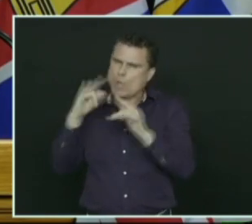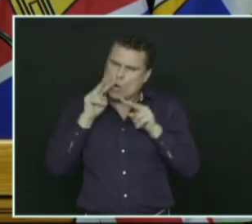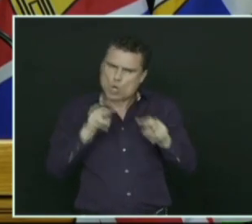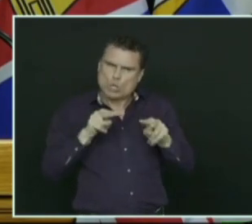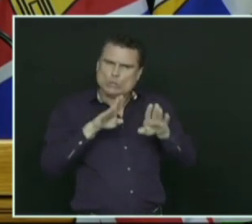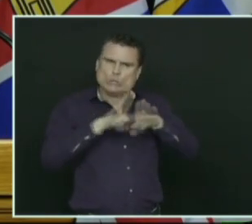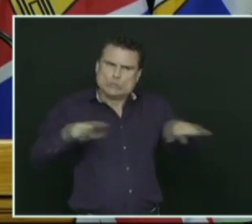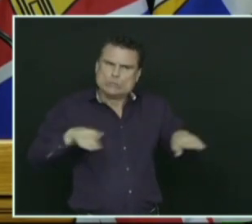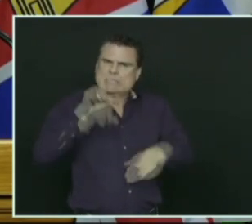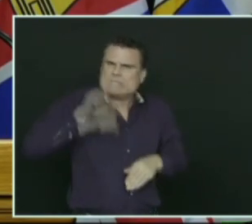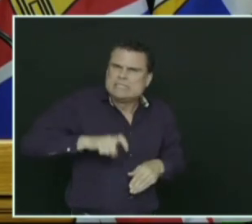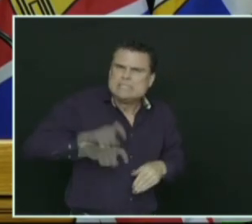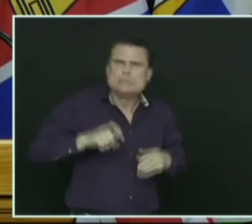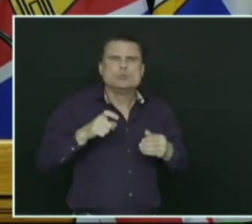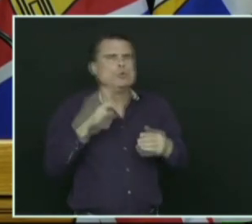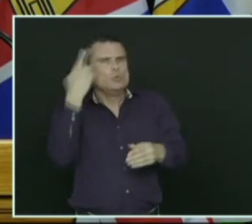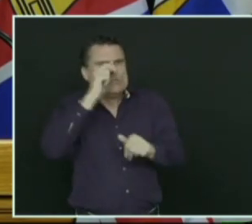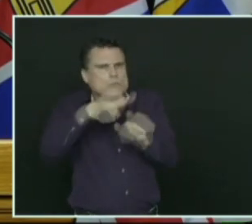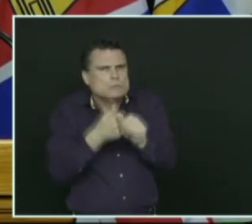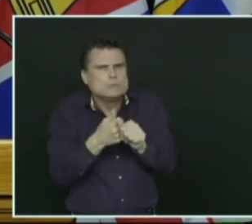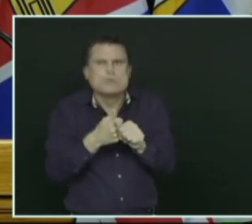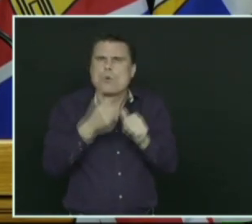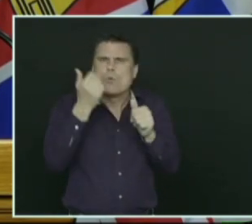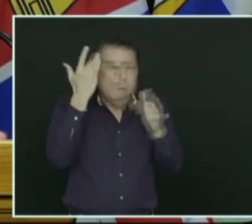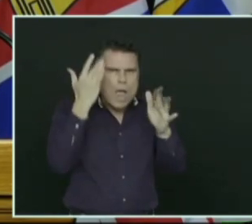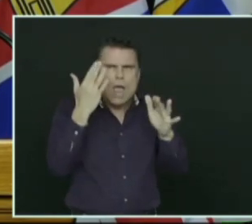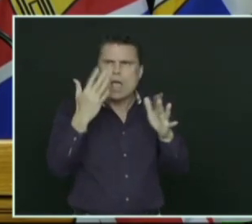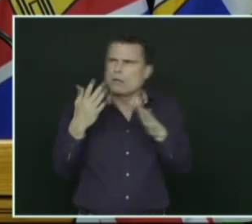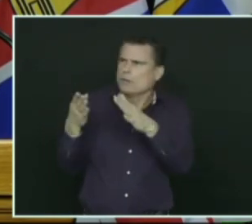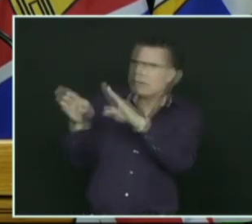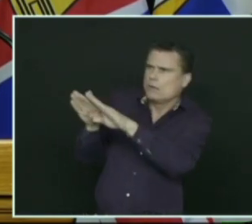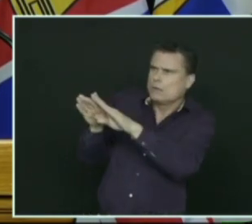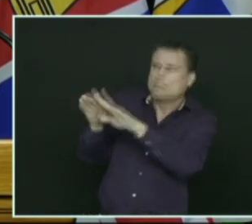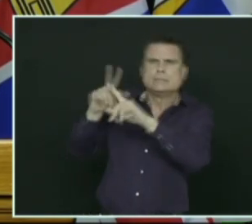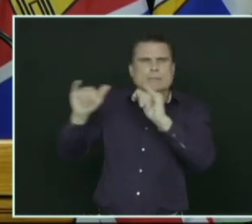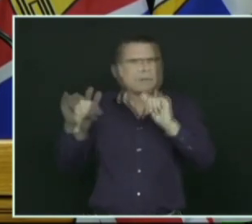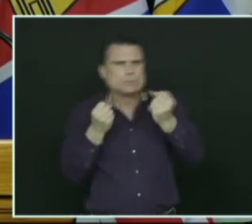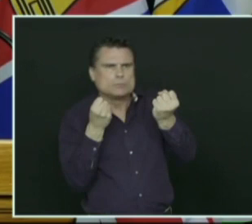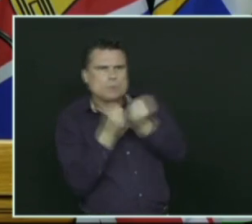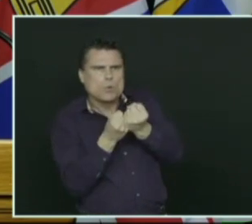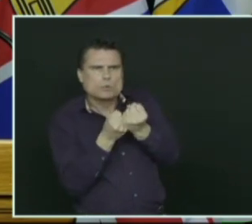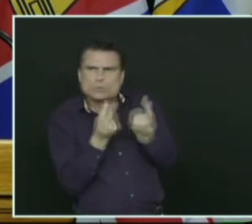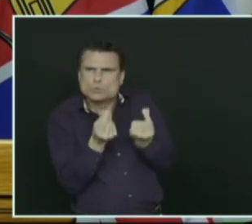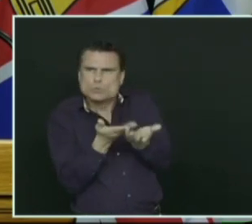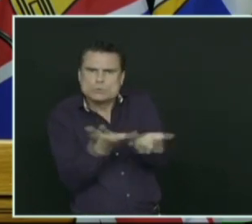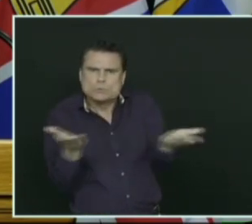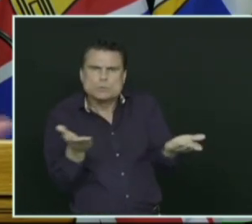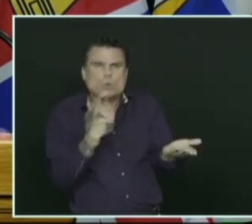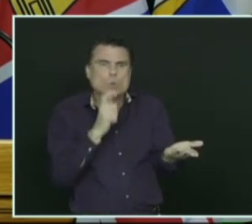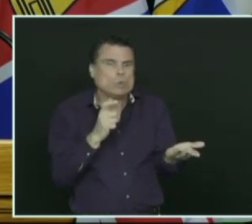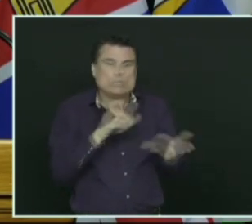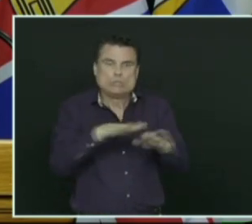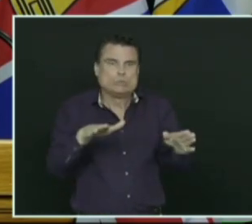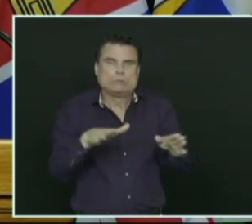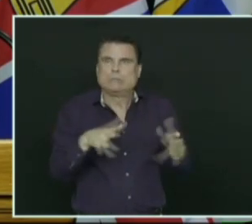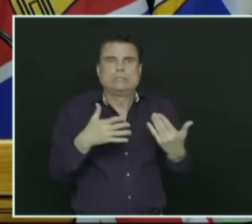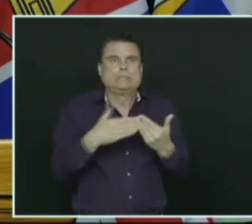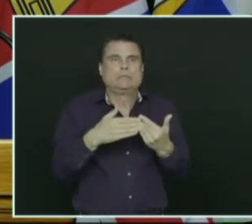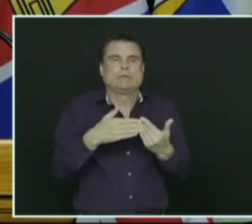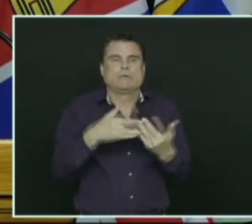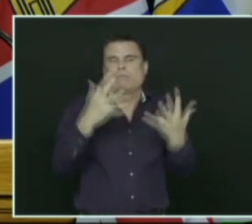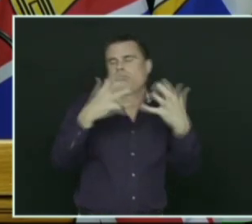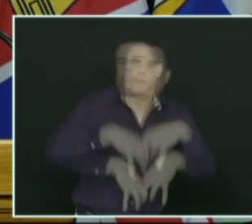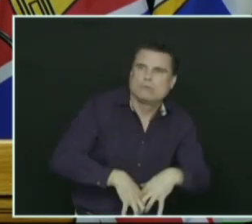care, and people have been staying in their residence in long-term care rather than being transferred to